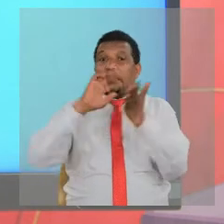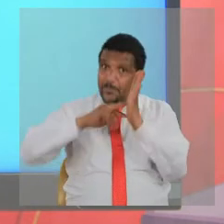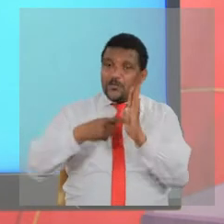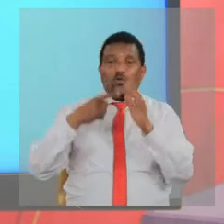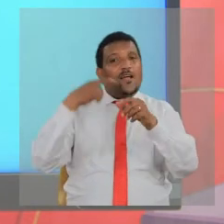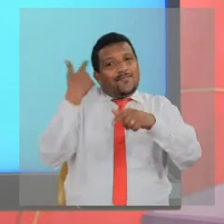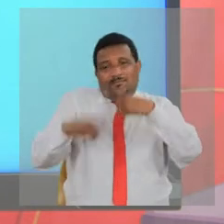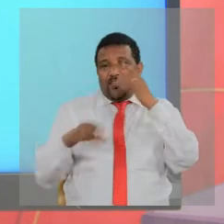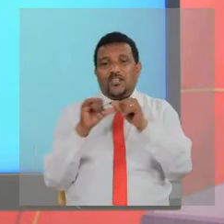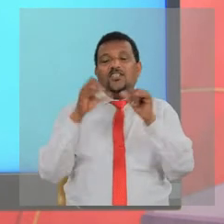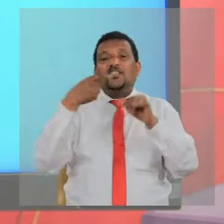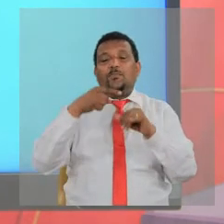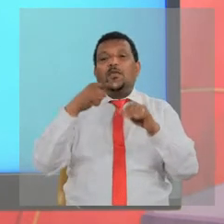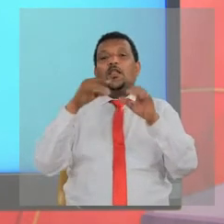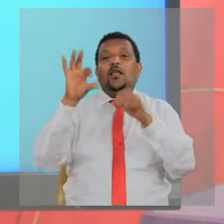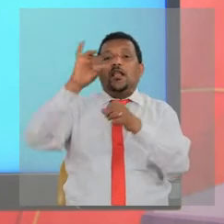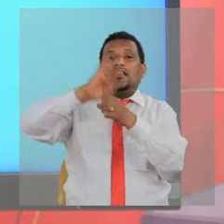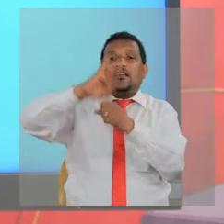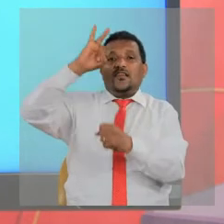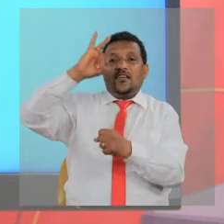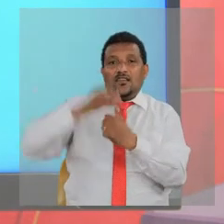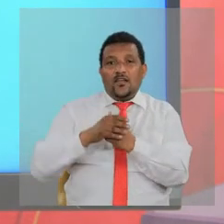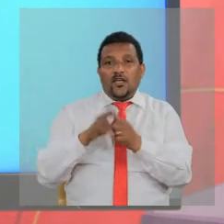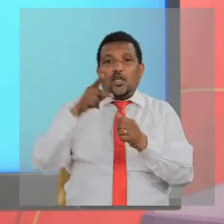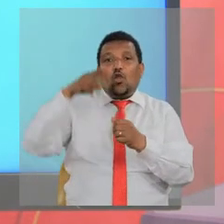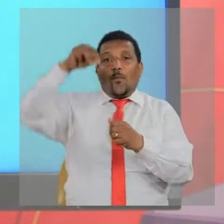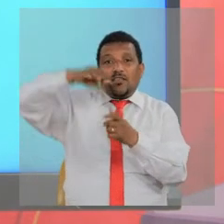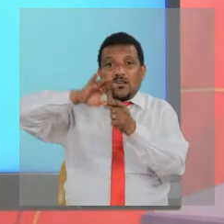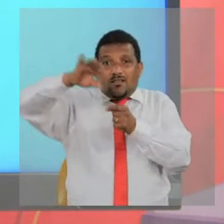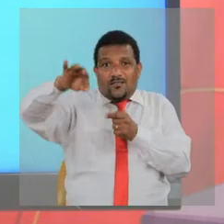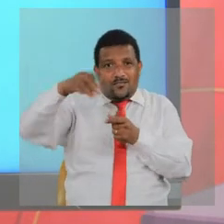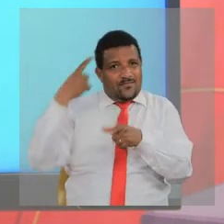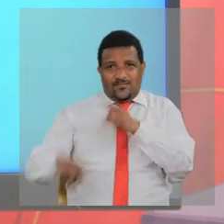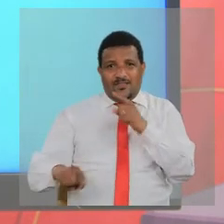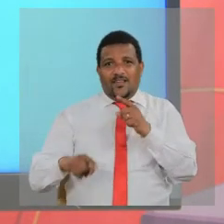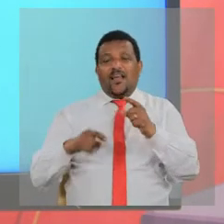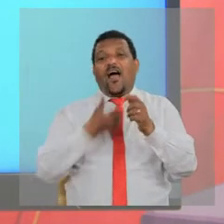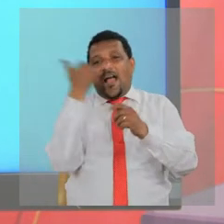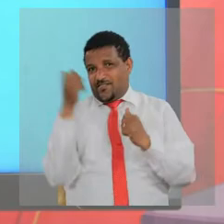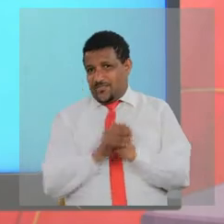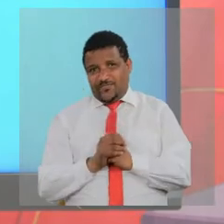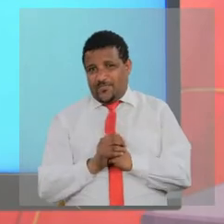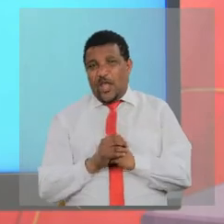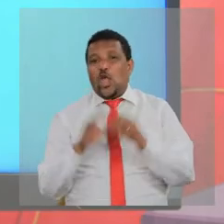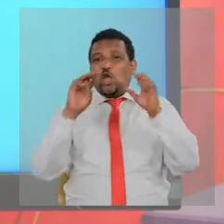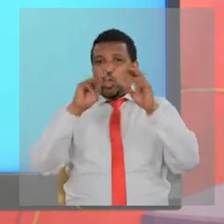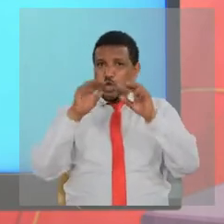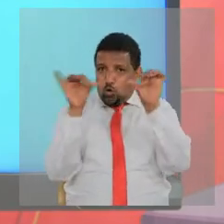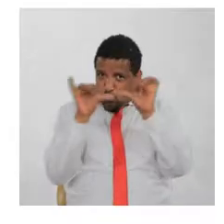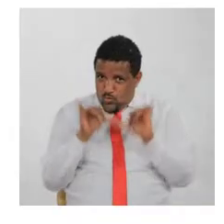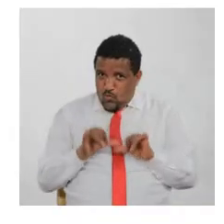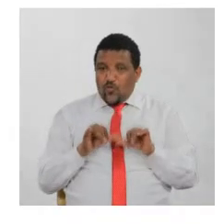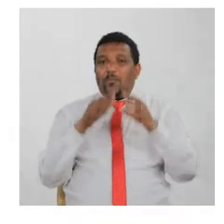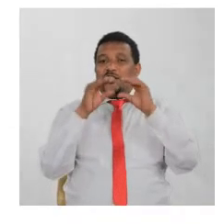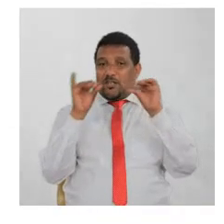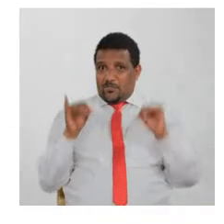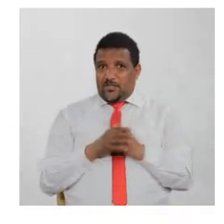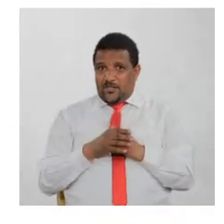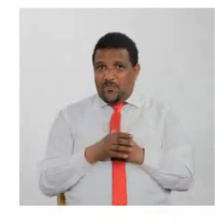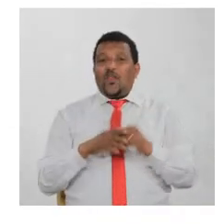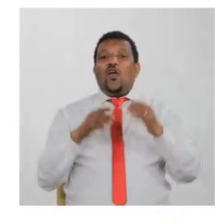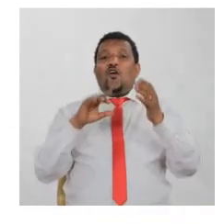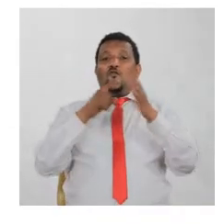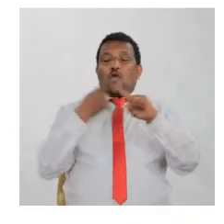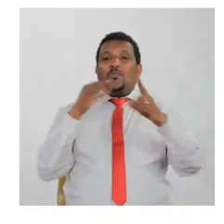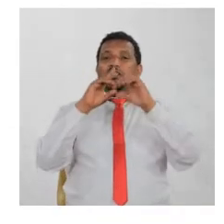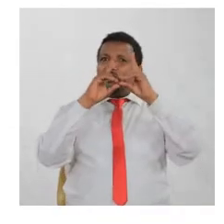we cannot measure GDP using liter, kilometer, or other units of measurement. From the